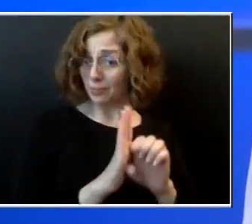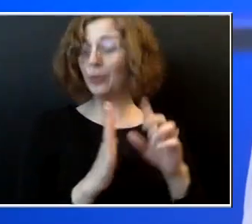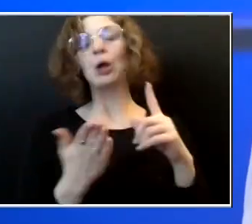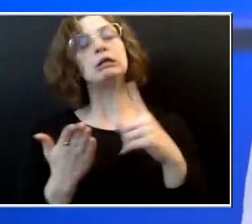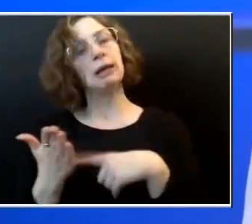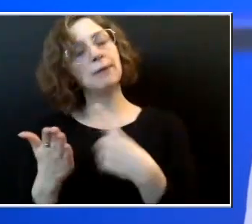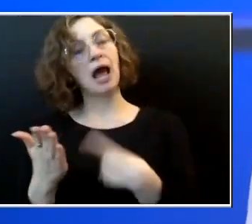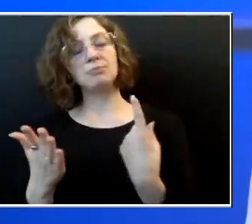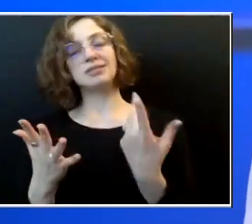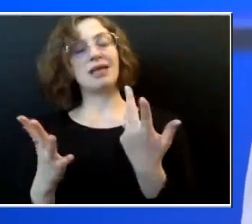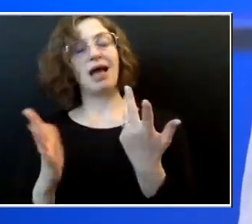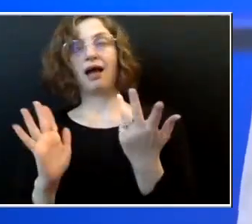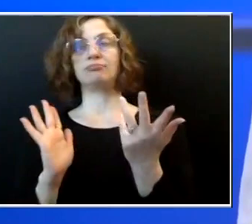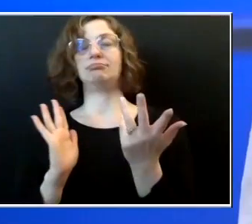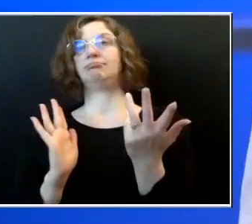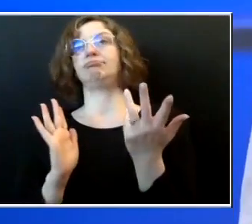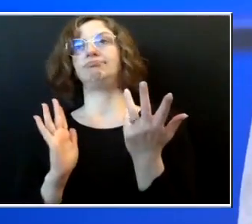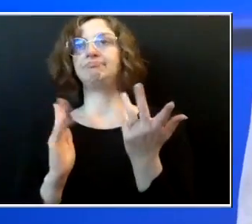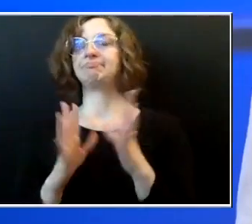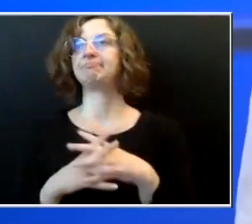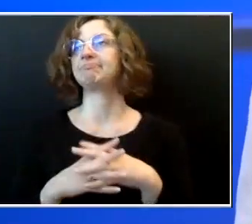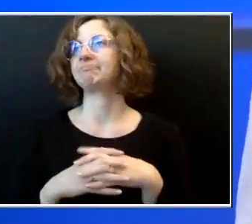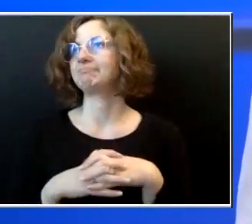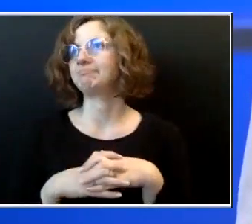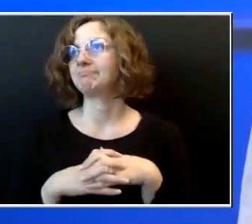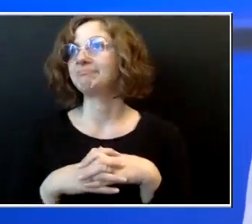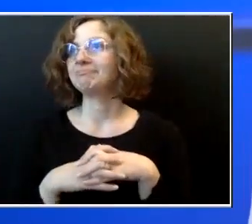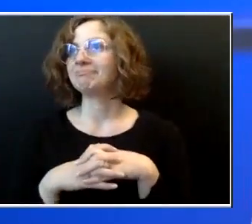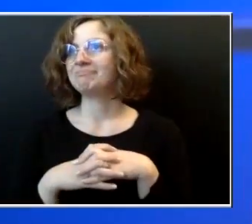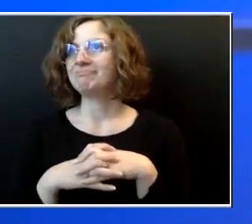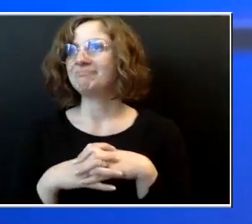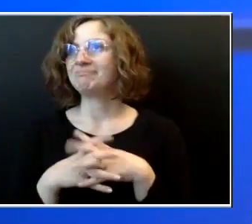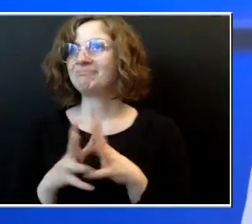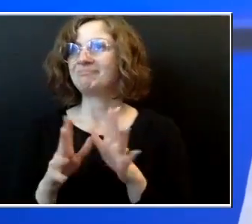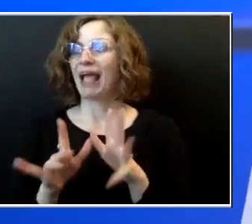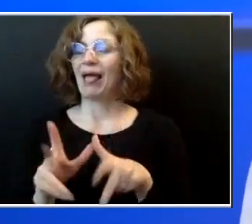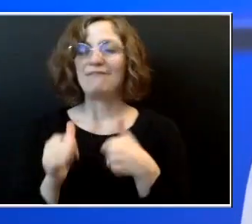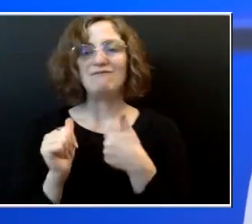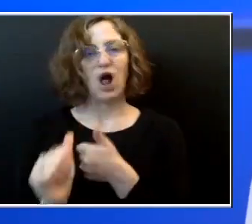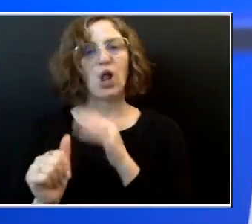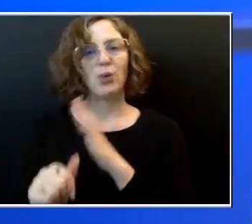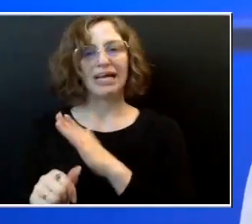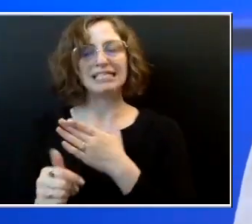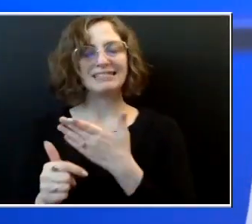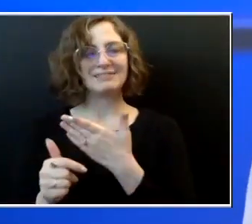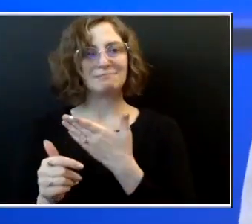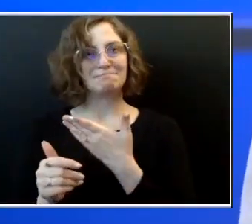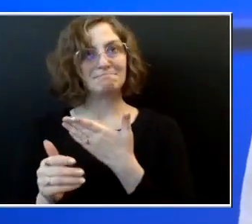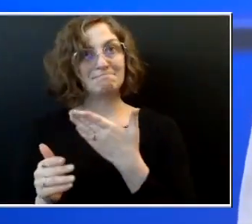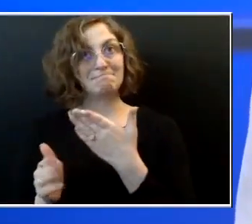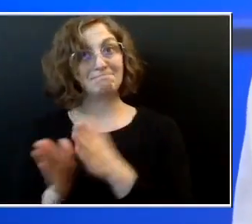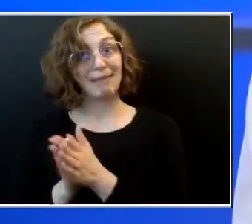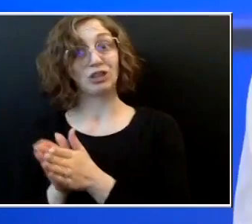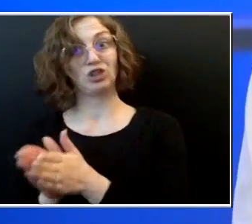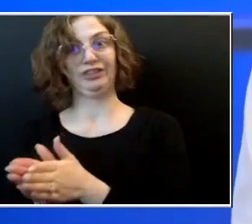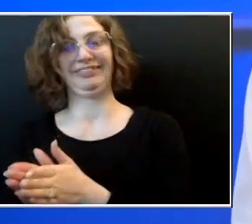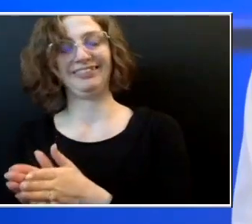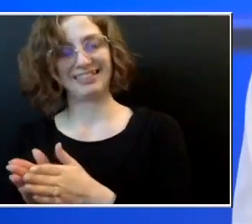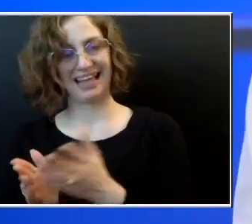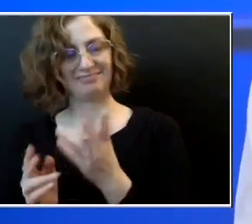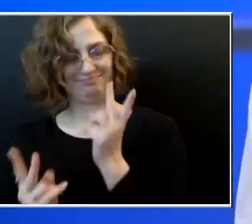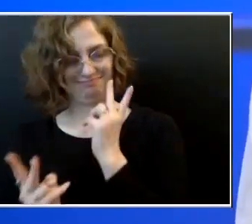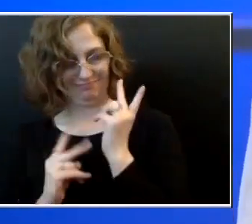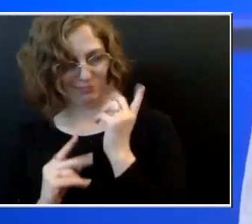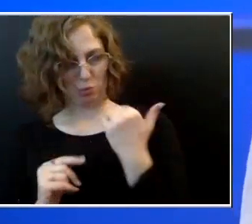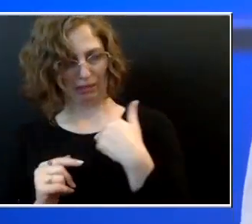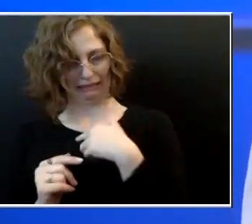of some passions that we think in retrospect were, terrible things. But that was the first modern